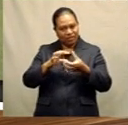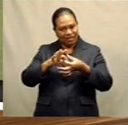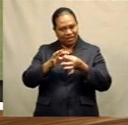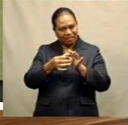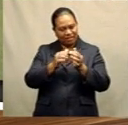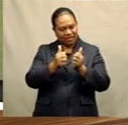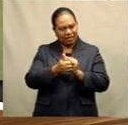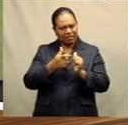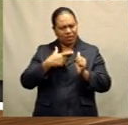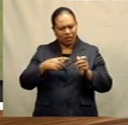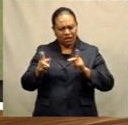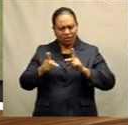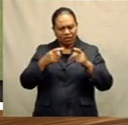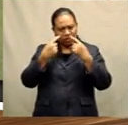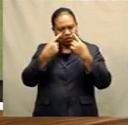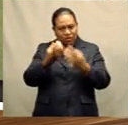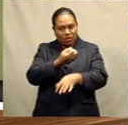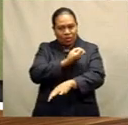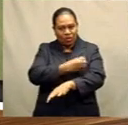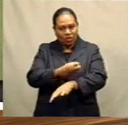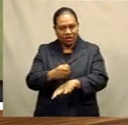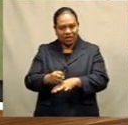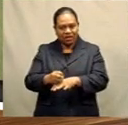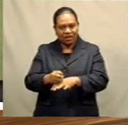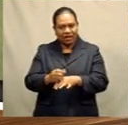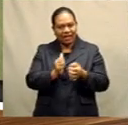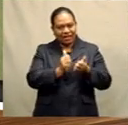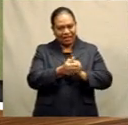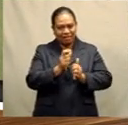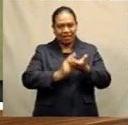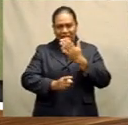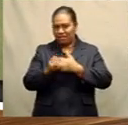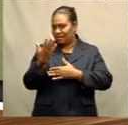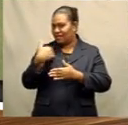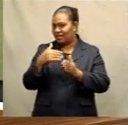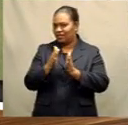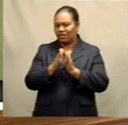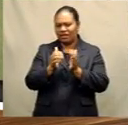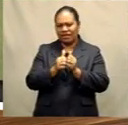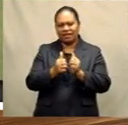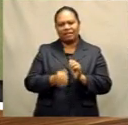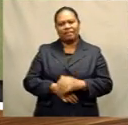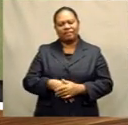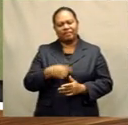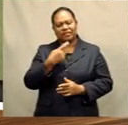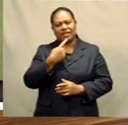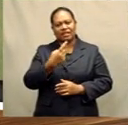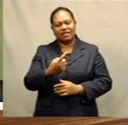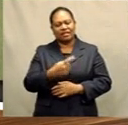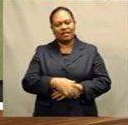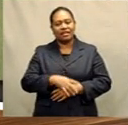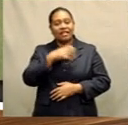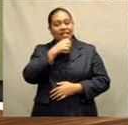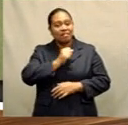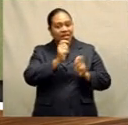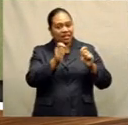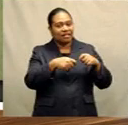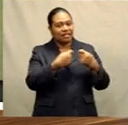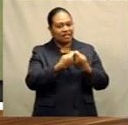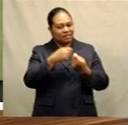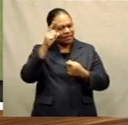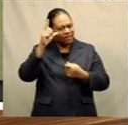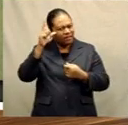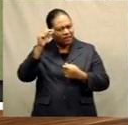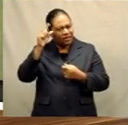stunning performances at the Oceania Sevens over the weekend, Beba has made a special mention of 3 rookies in the men's squad, while the